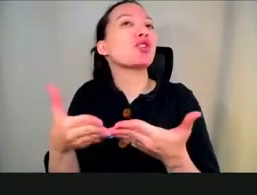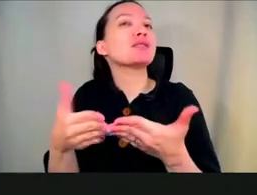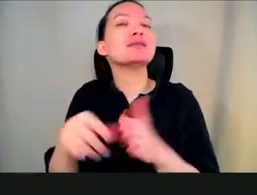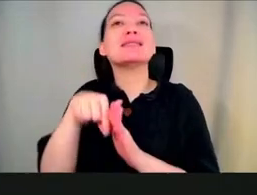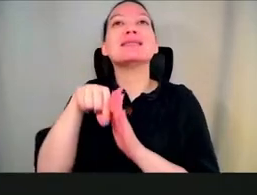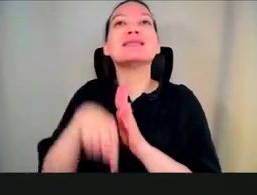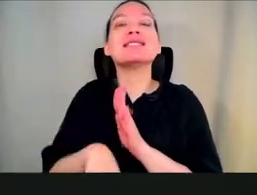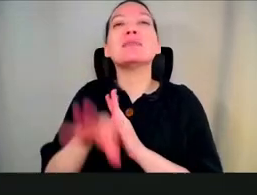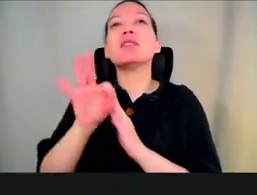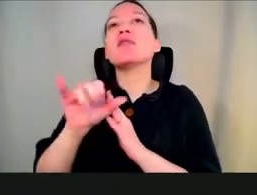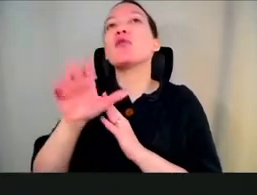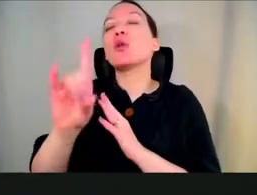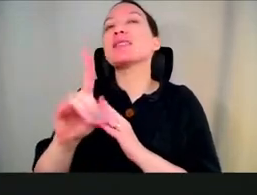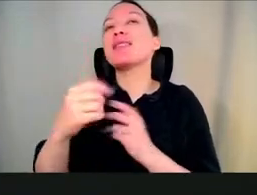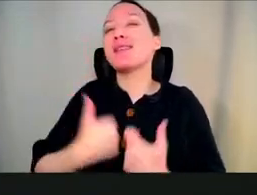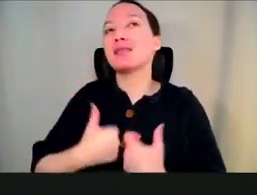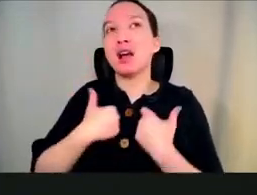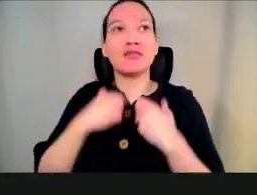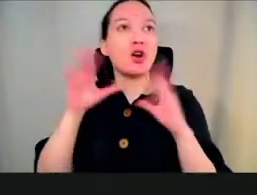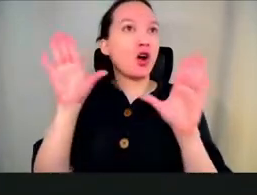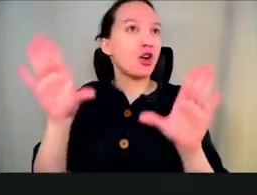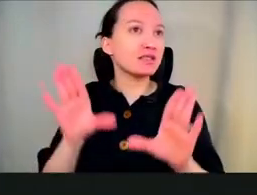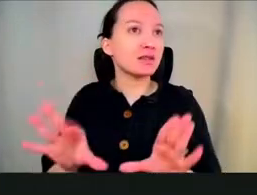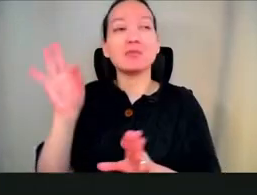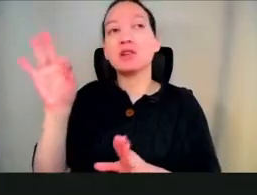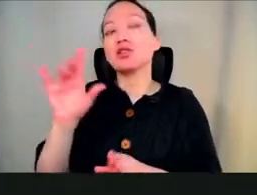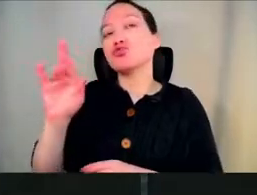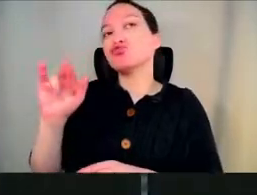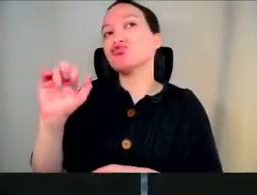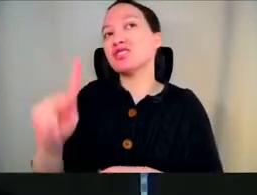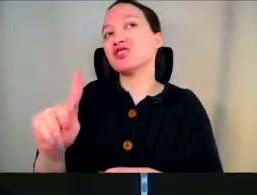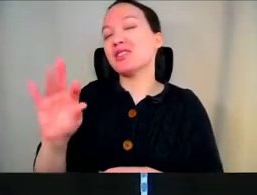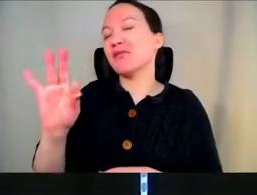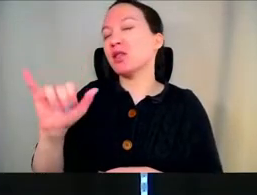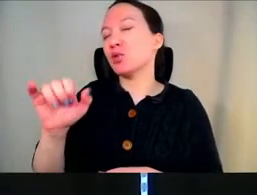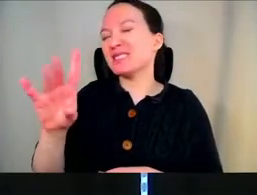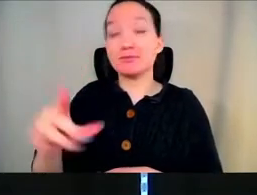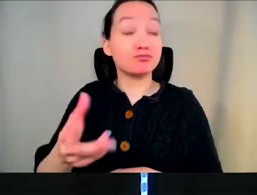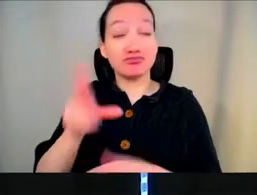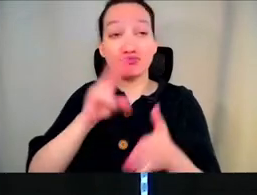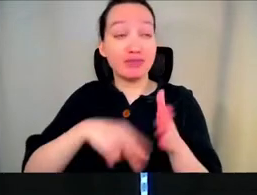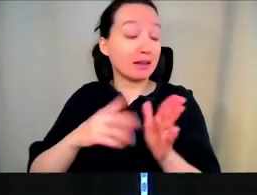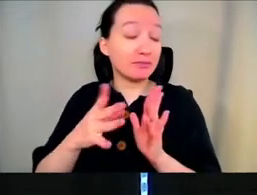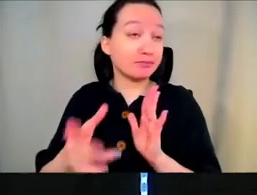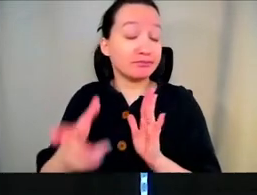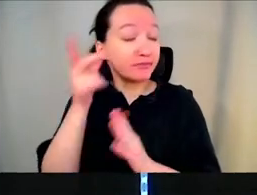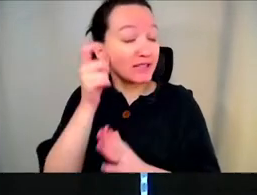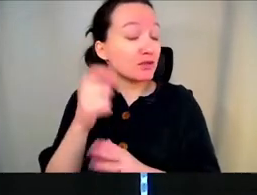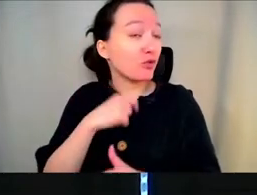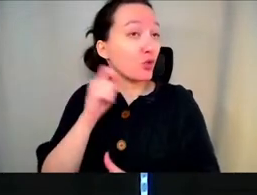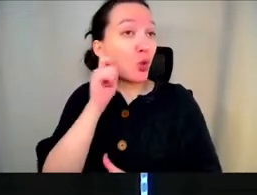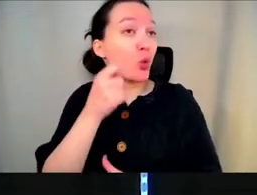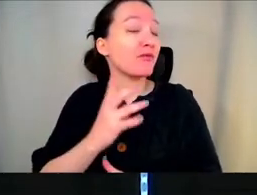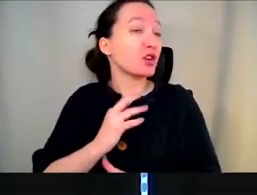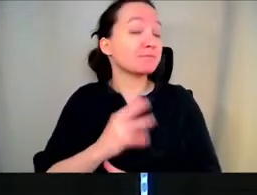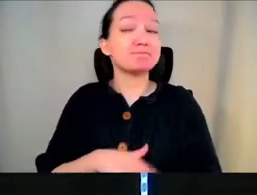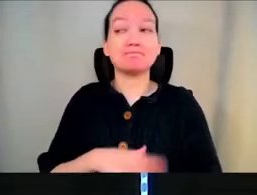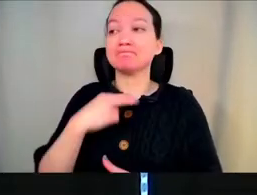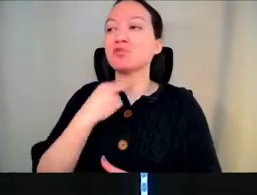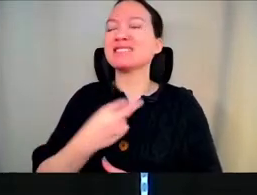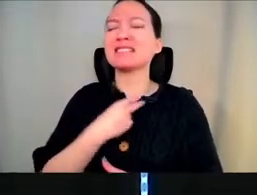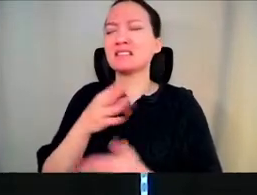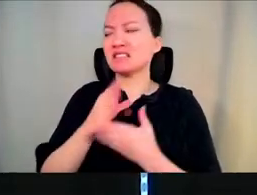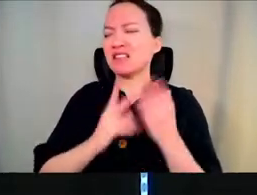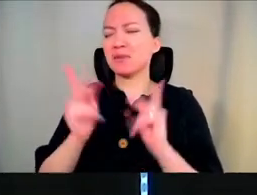Deeply Formed Life. It's awesome, by a pastor named Rich Velotis. Go read it or listen to it. He's got a cool voice. Which is nice. When some